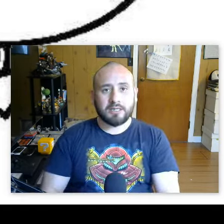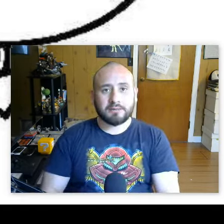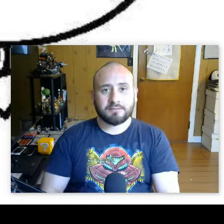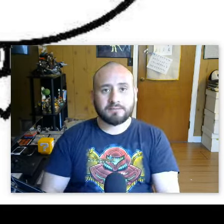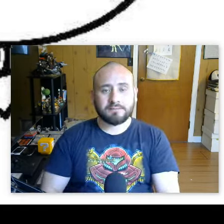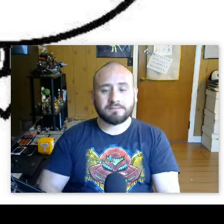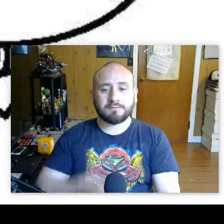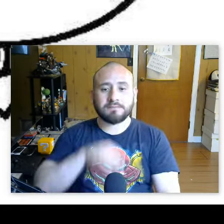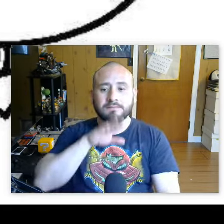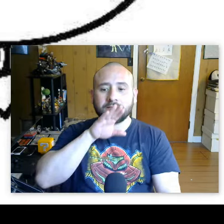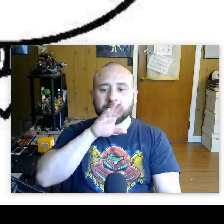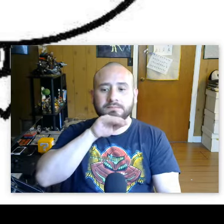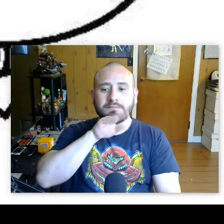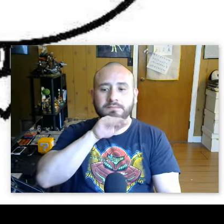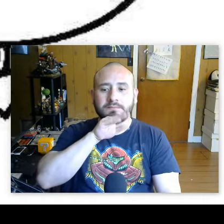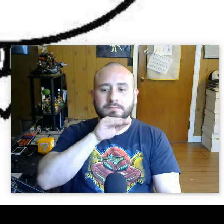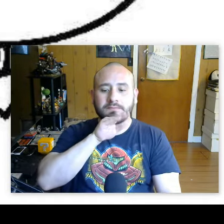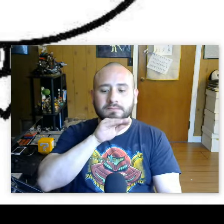Duck.